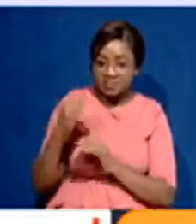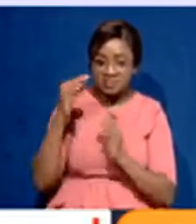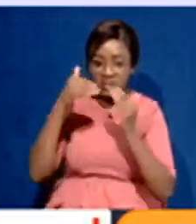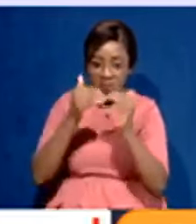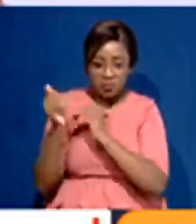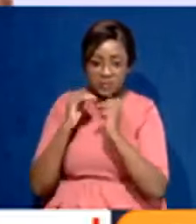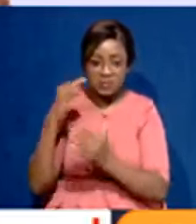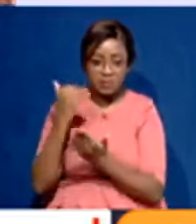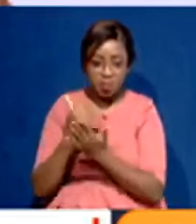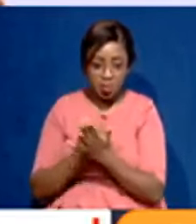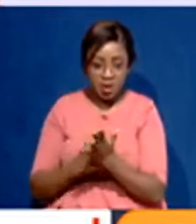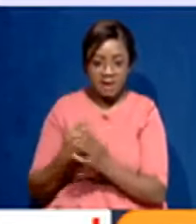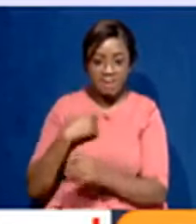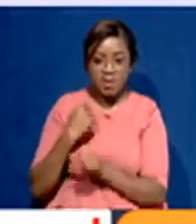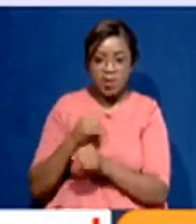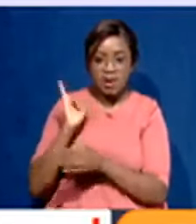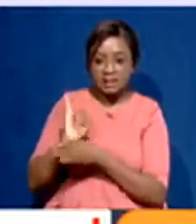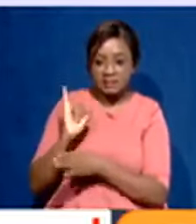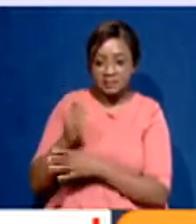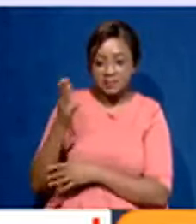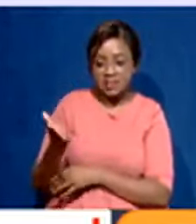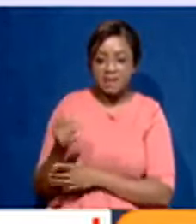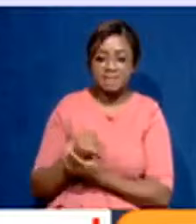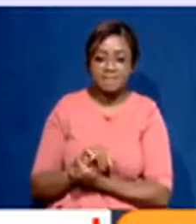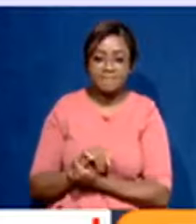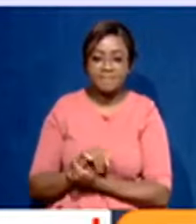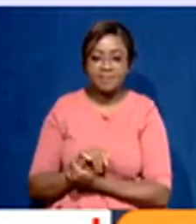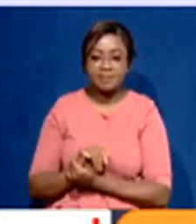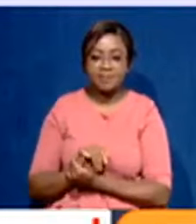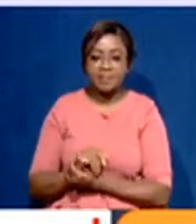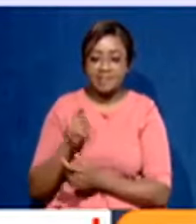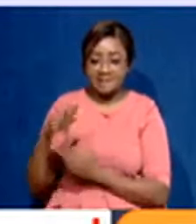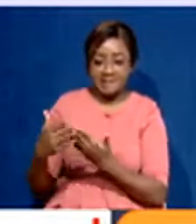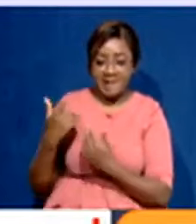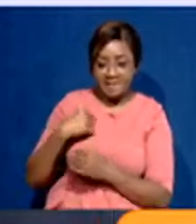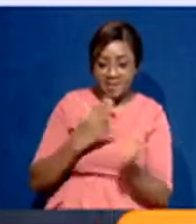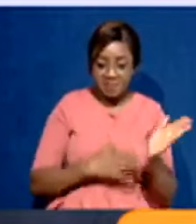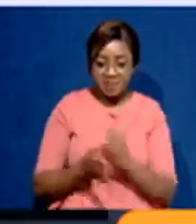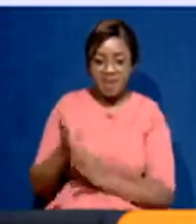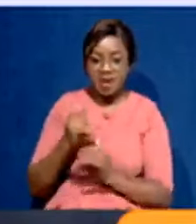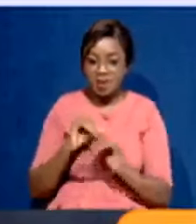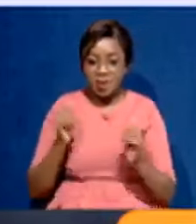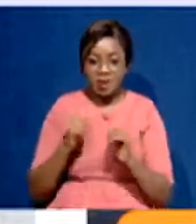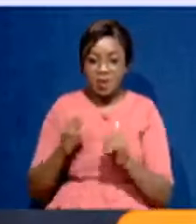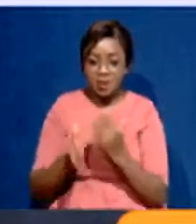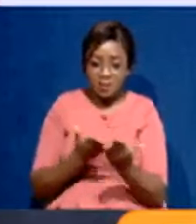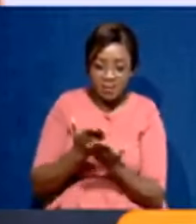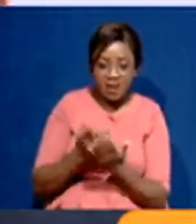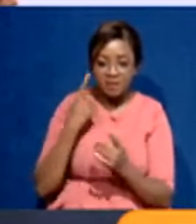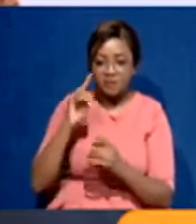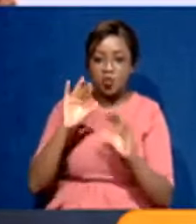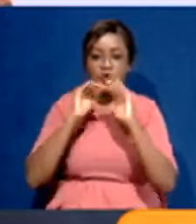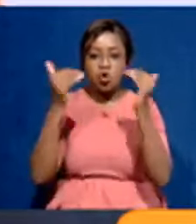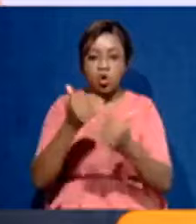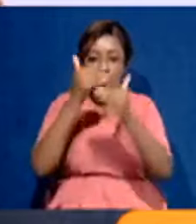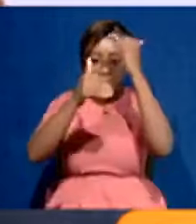I was working as an intern in Kisirian branch. Equity has helped me with preparing my applications for